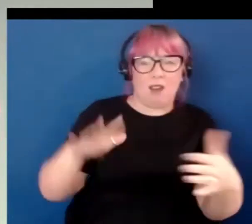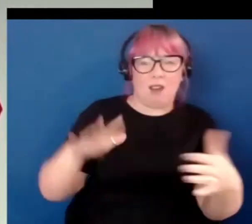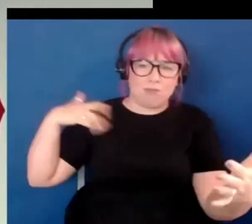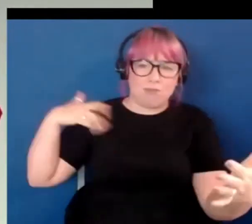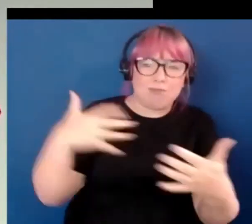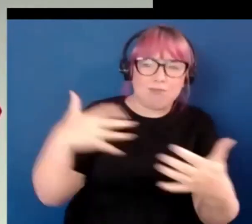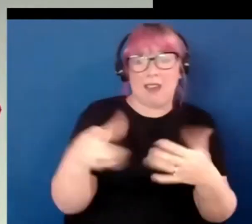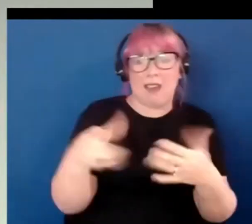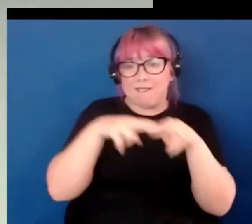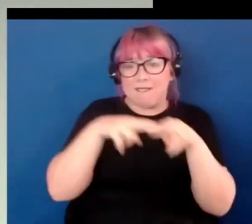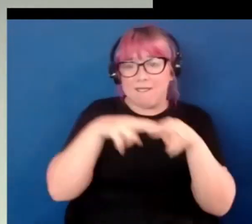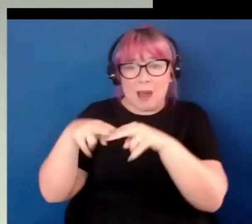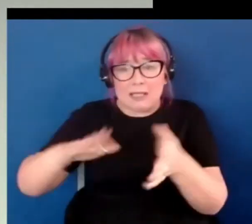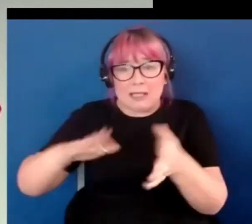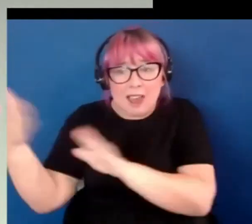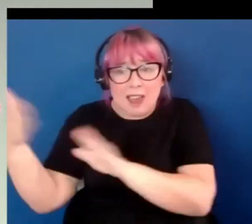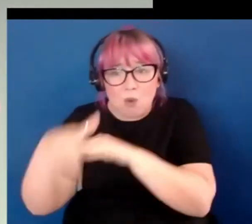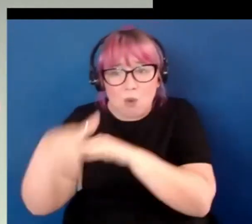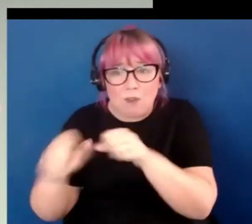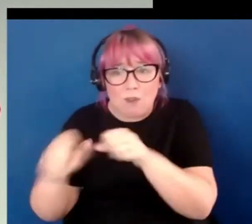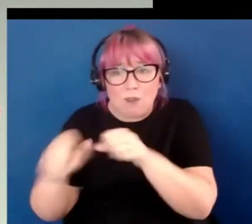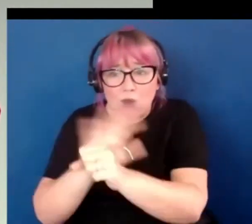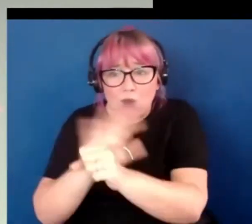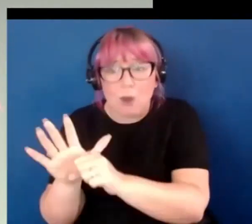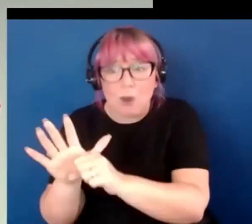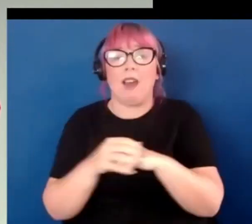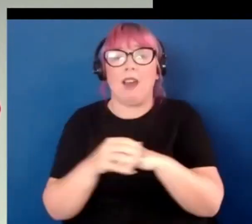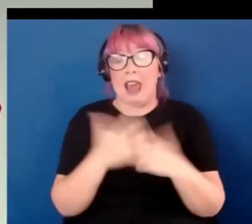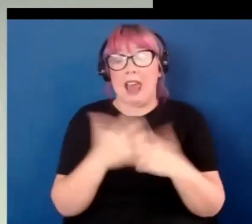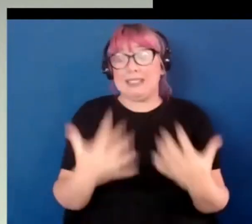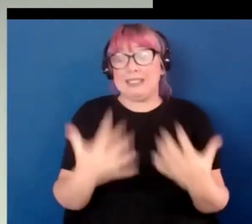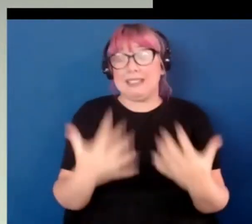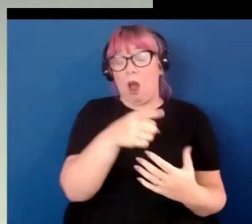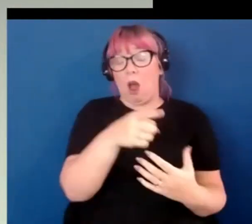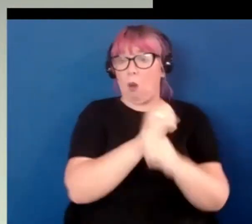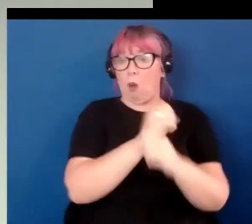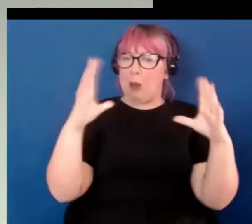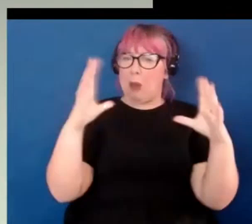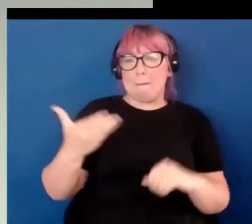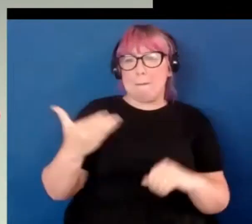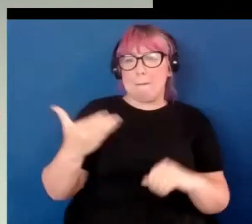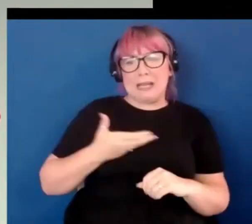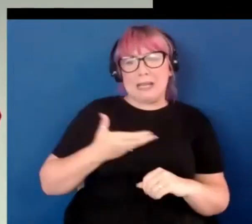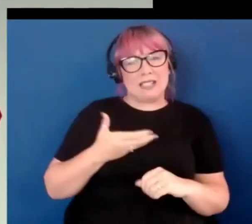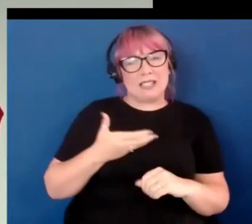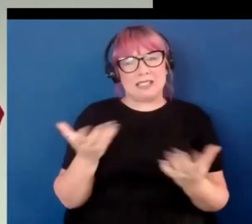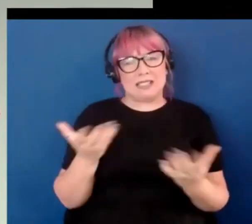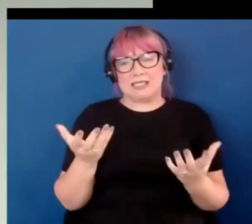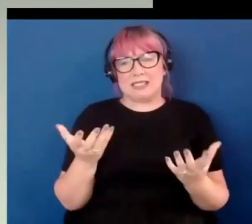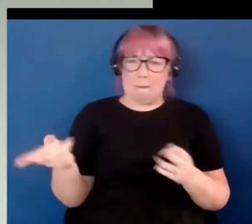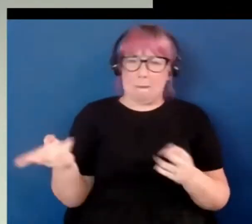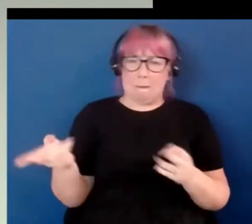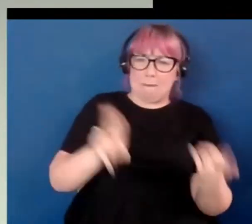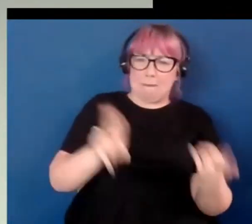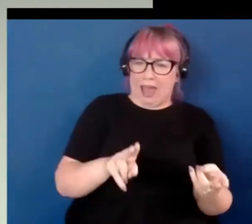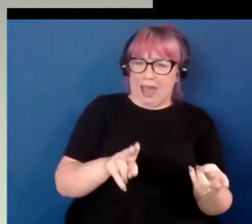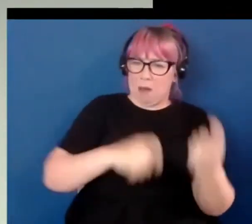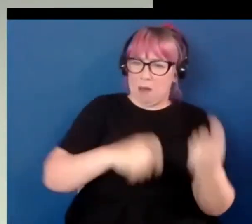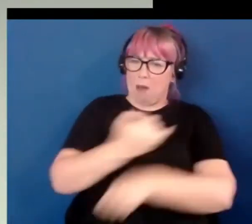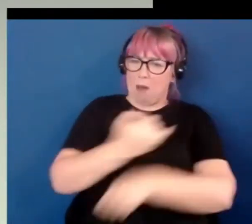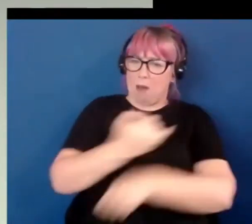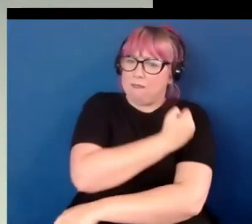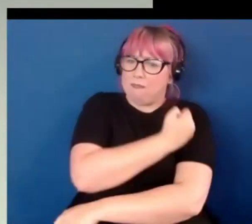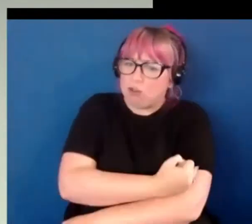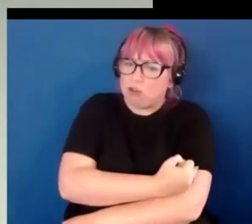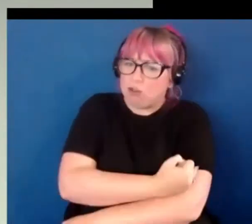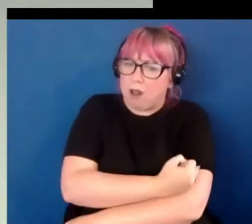see clearly that this was because business as usual left them far too vulnerable. Vulnerable both to catching the virus and